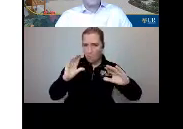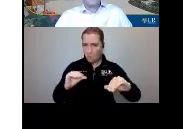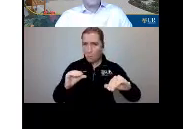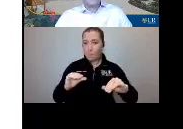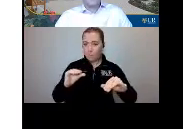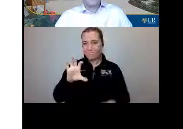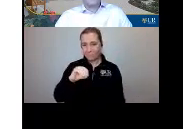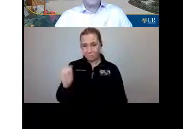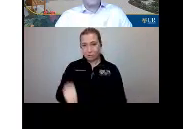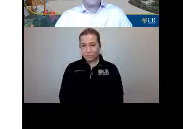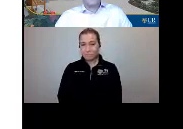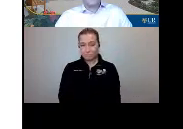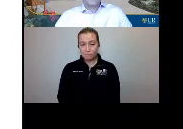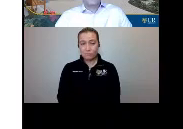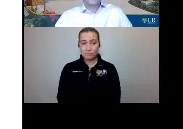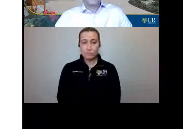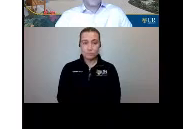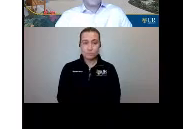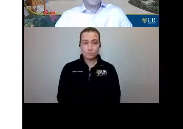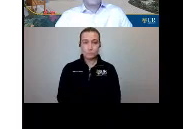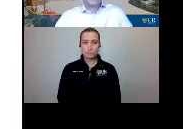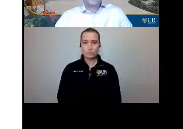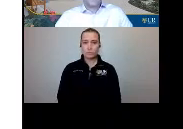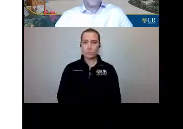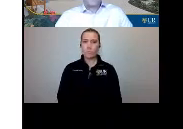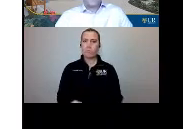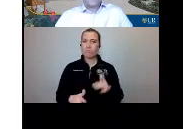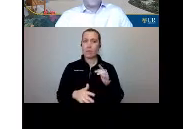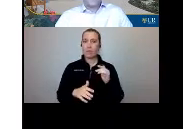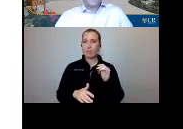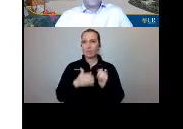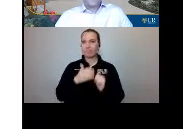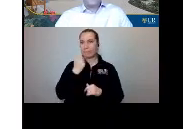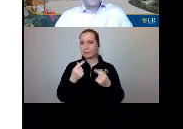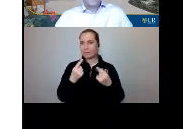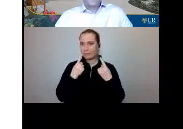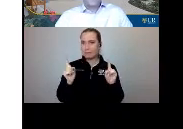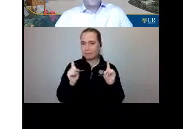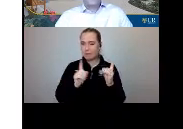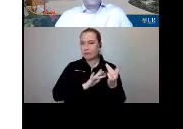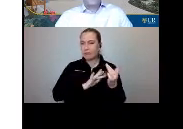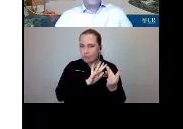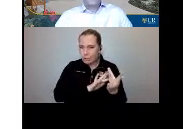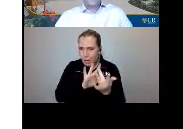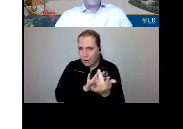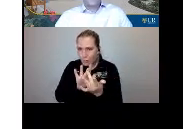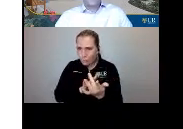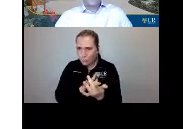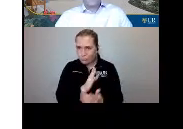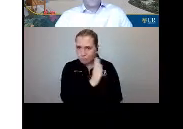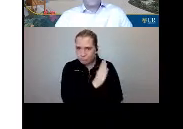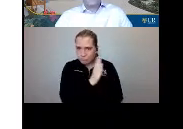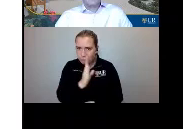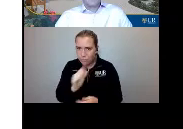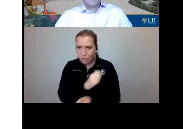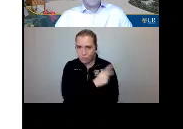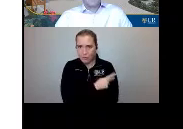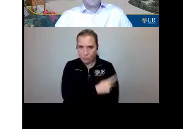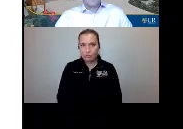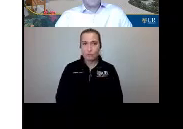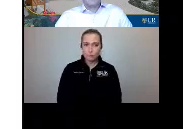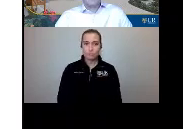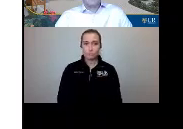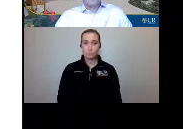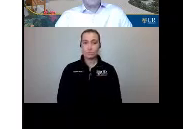it, particularly if we can reach out to patients directly. If we can achieve that goal, we will reduce lung cancer mortality